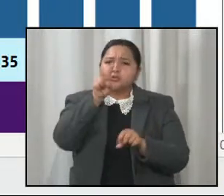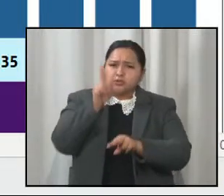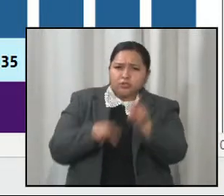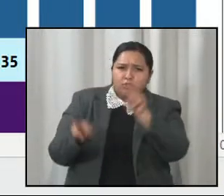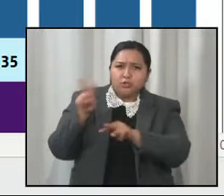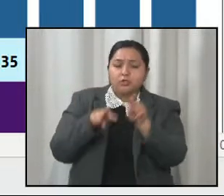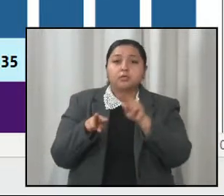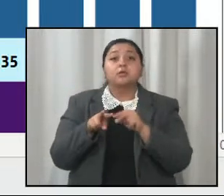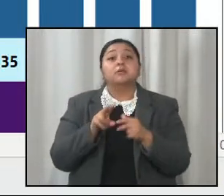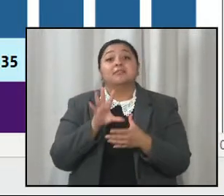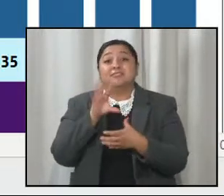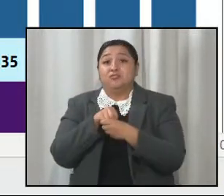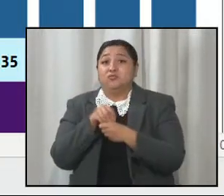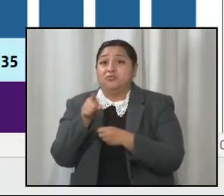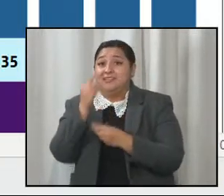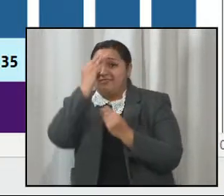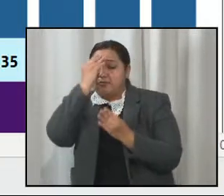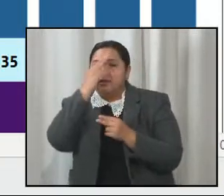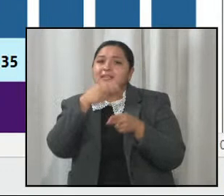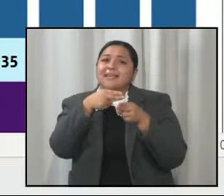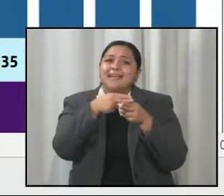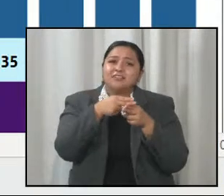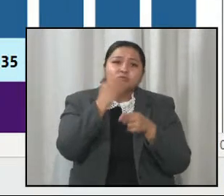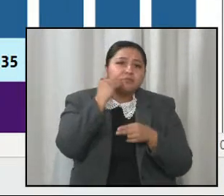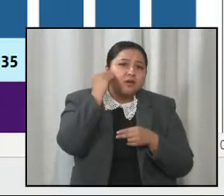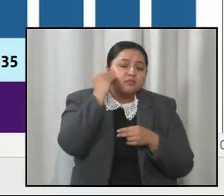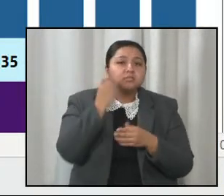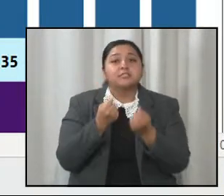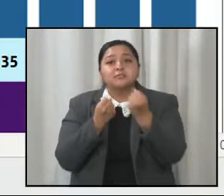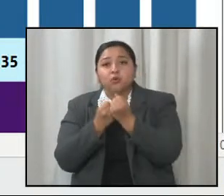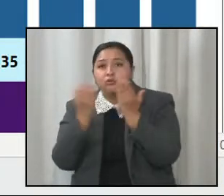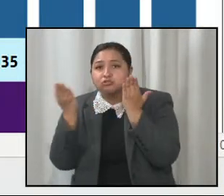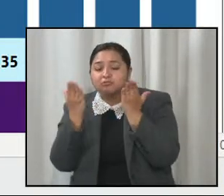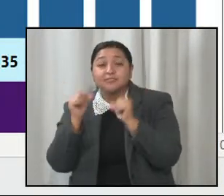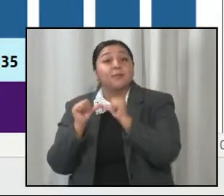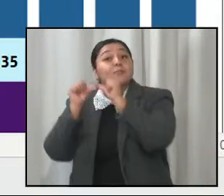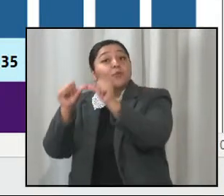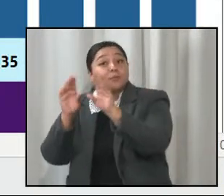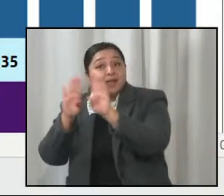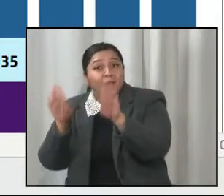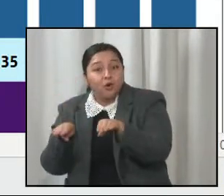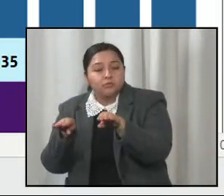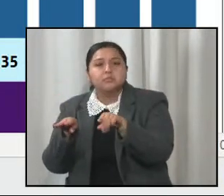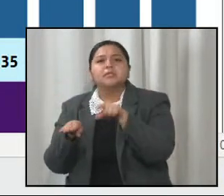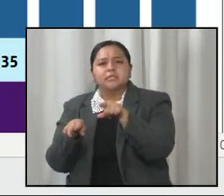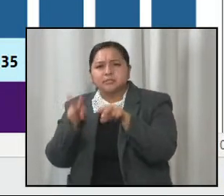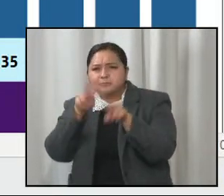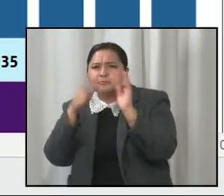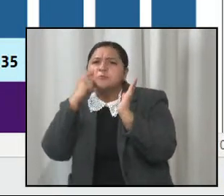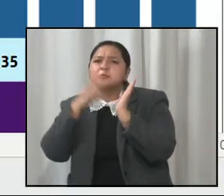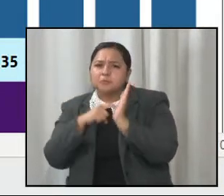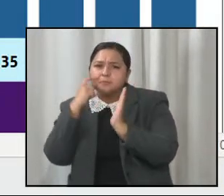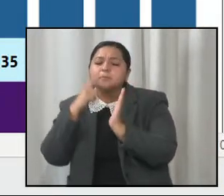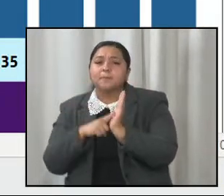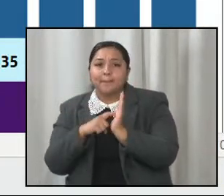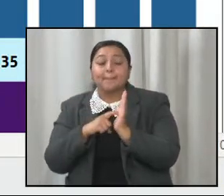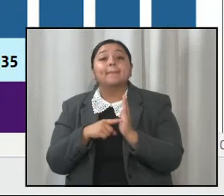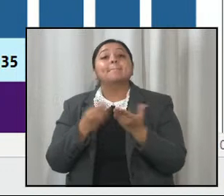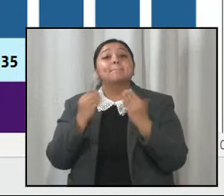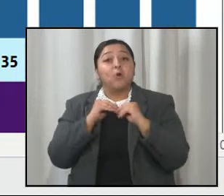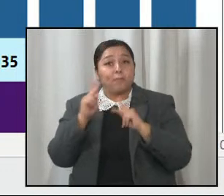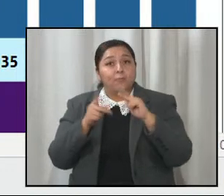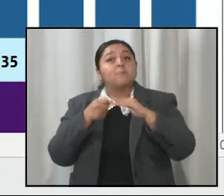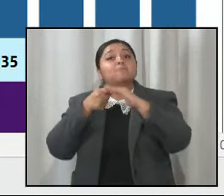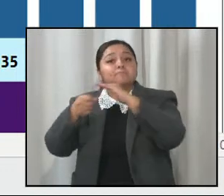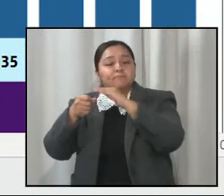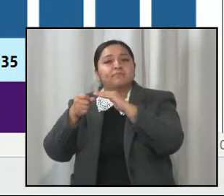interim housing, permanent housing, and supportive services, you can see that we continue to enroll new clients in housing and shelter programs.